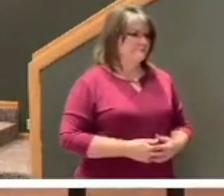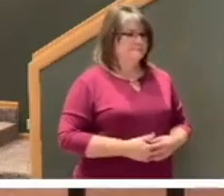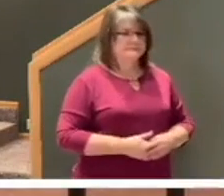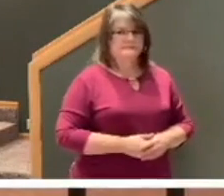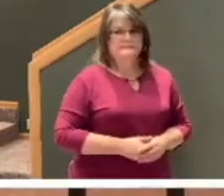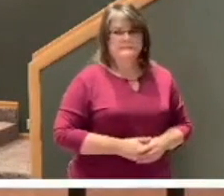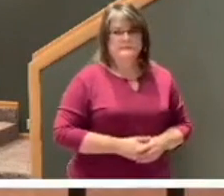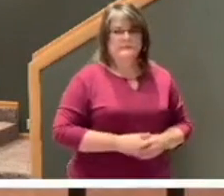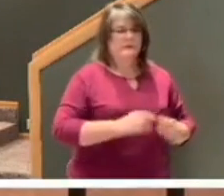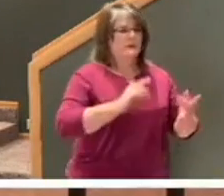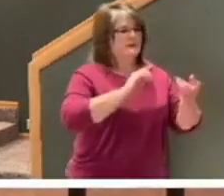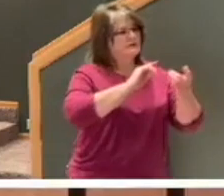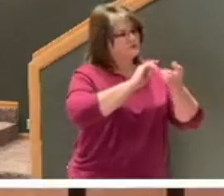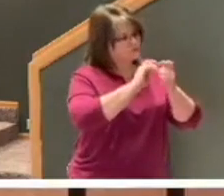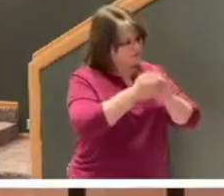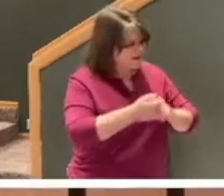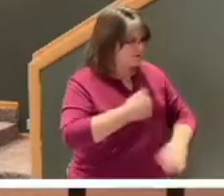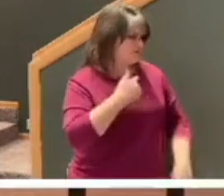Amen. And it transformed me.